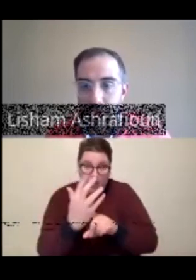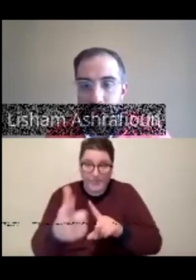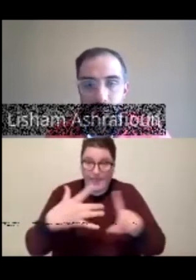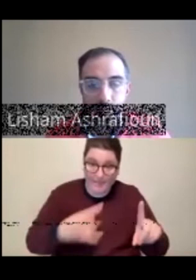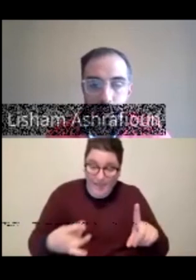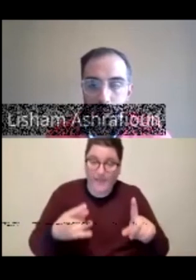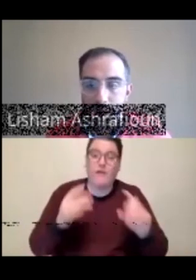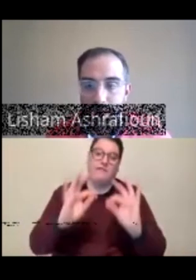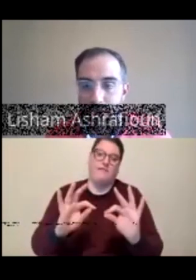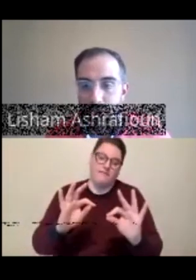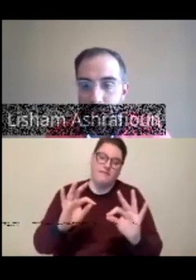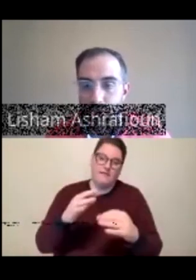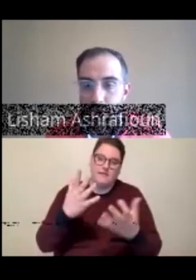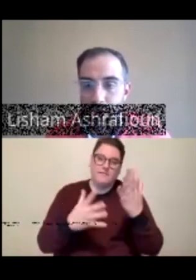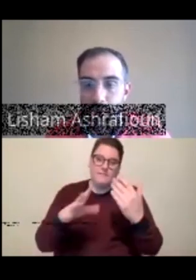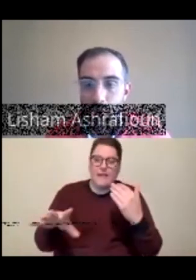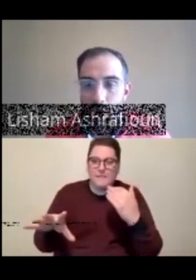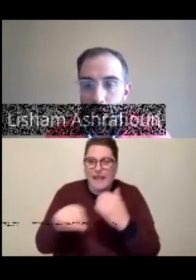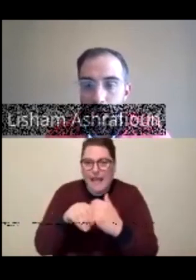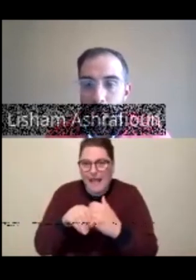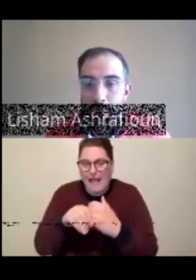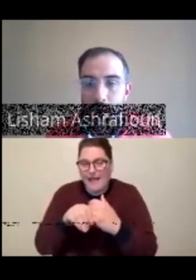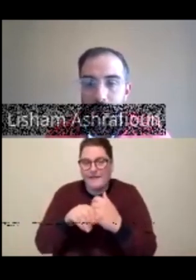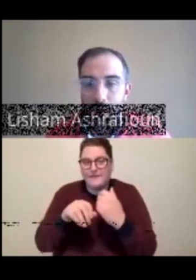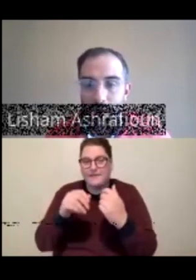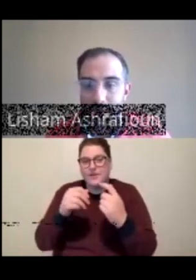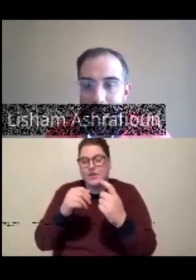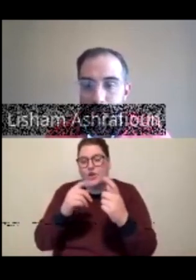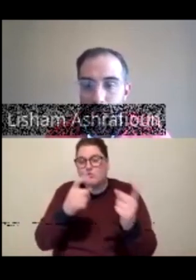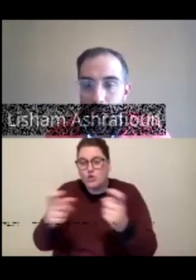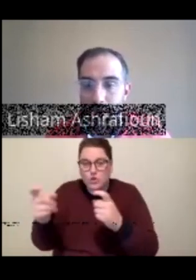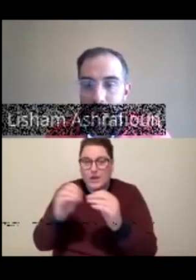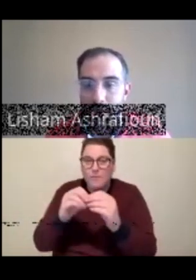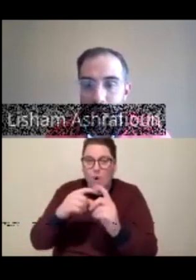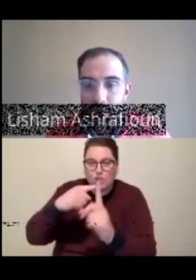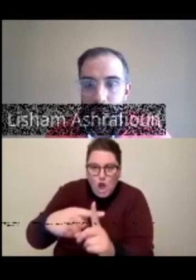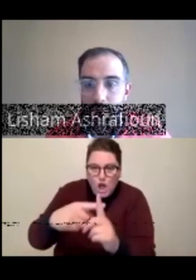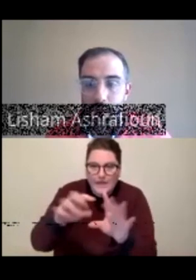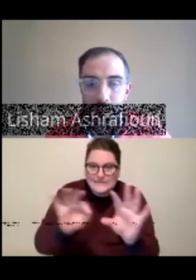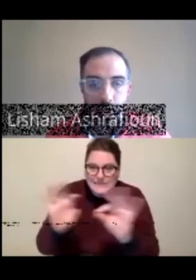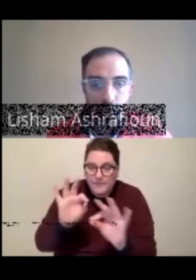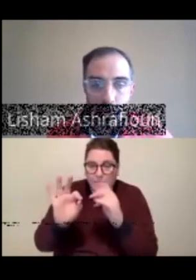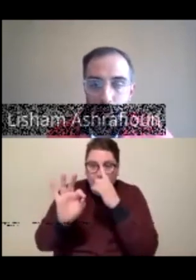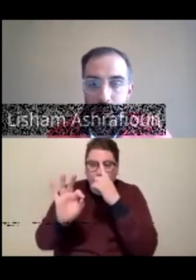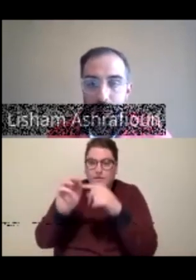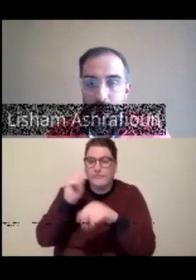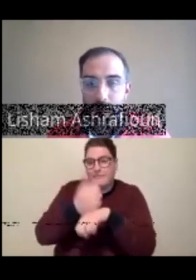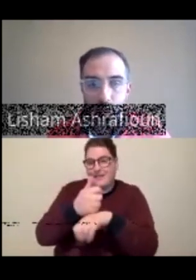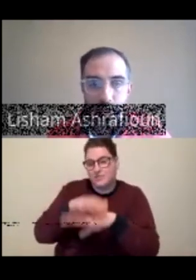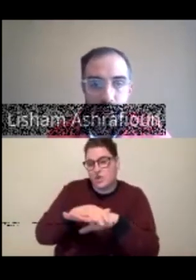even have some practice with recruiting a more targeted sample based on some additional